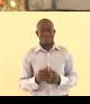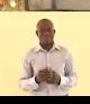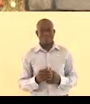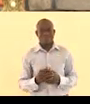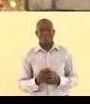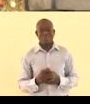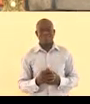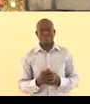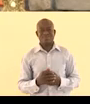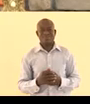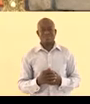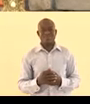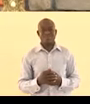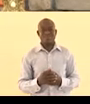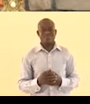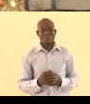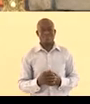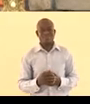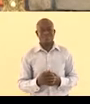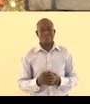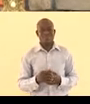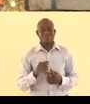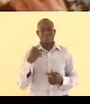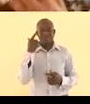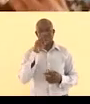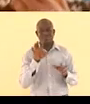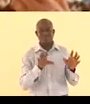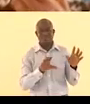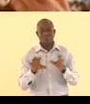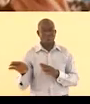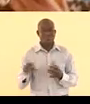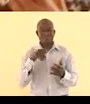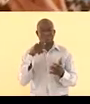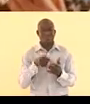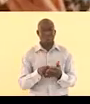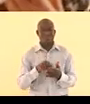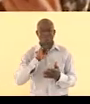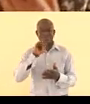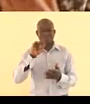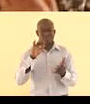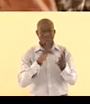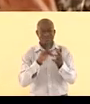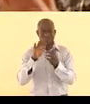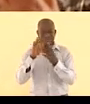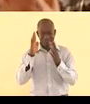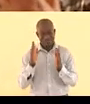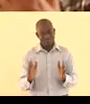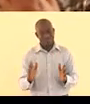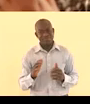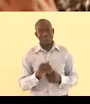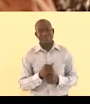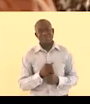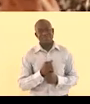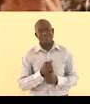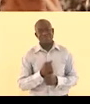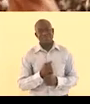And it's done. I'm saying, who does this? It's Christians who are doing it.